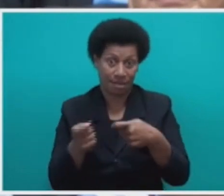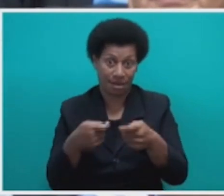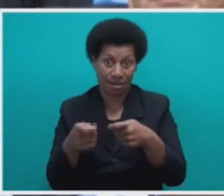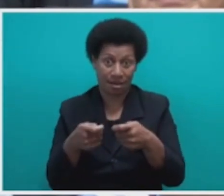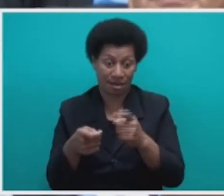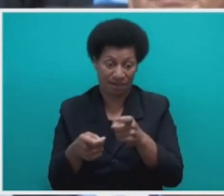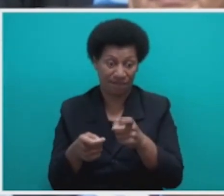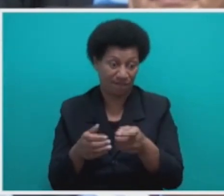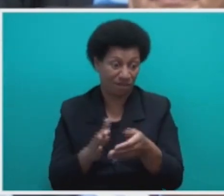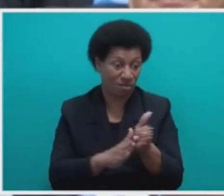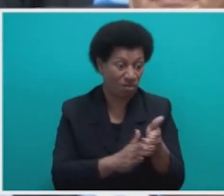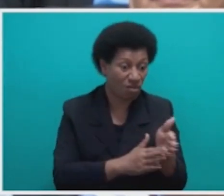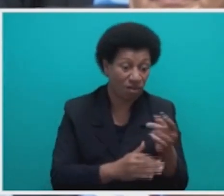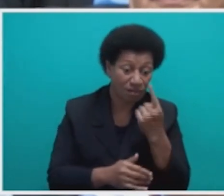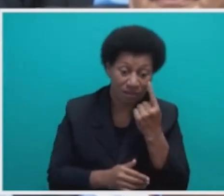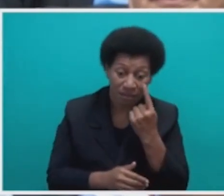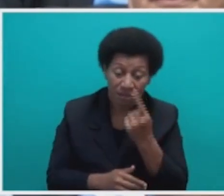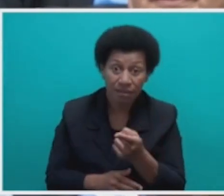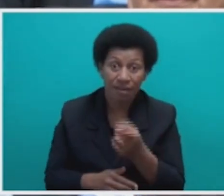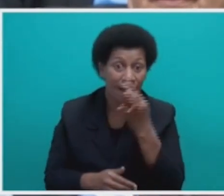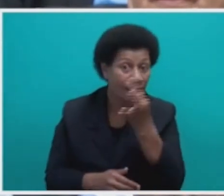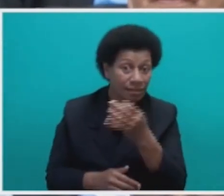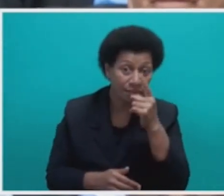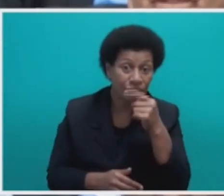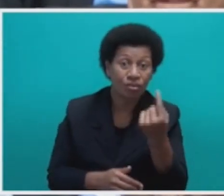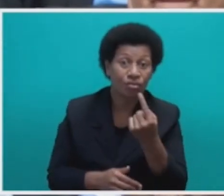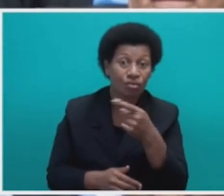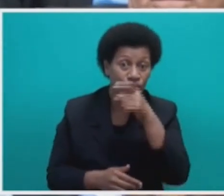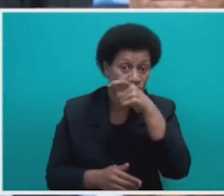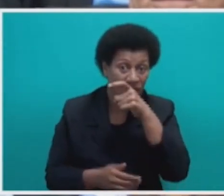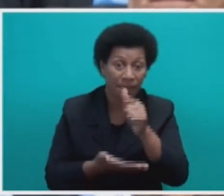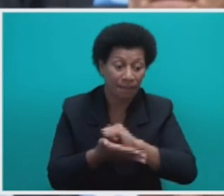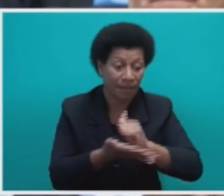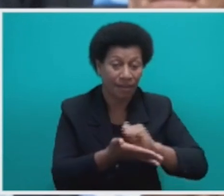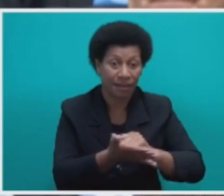they go around and look at it, go and ask the consumers, those who are buying chicken